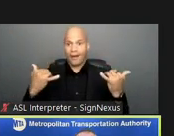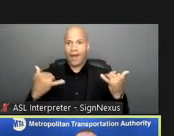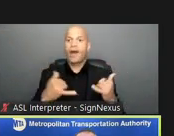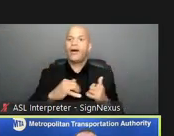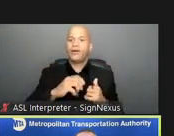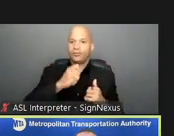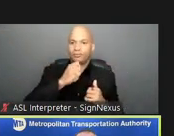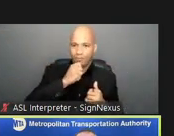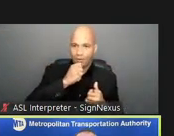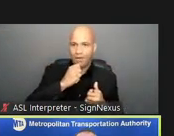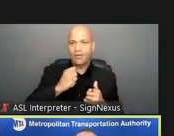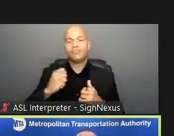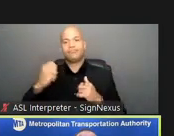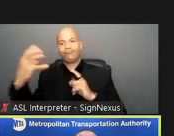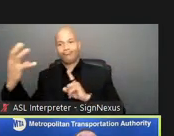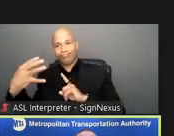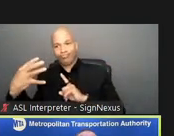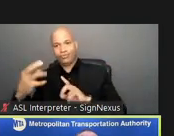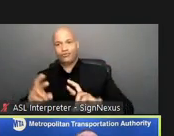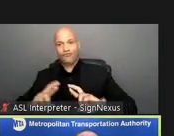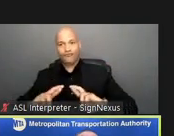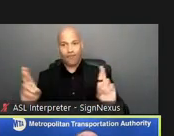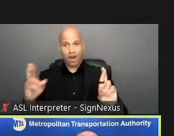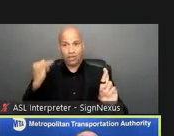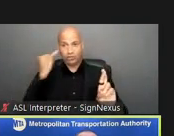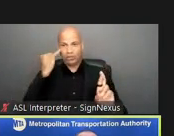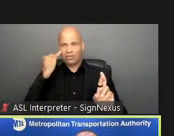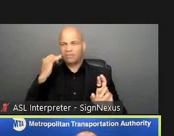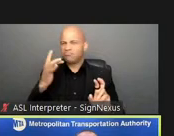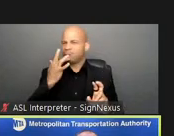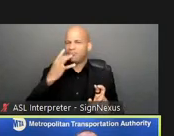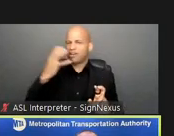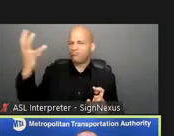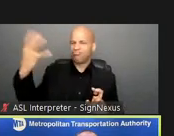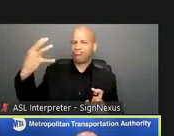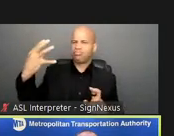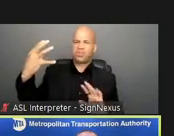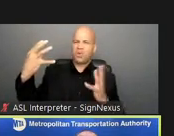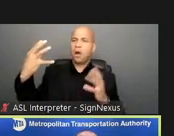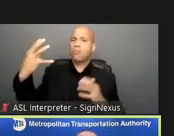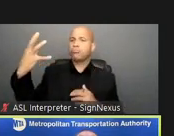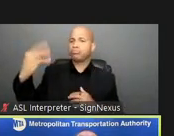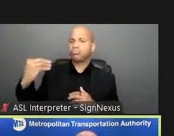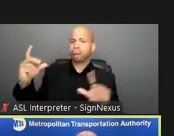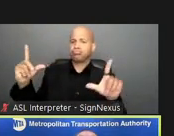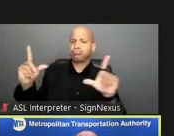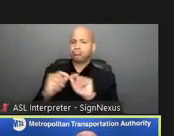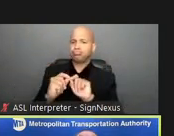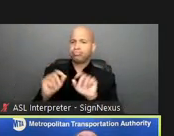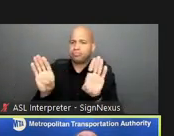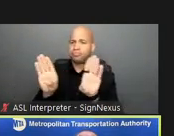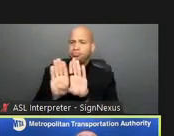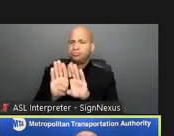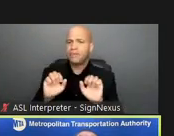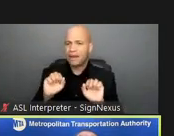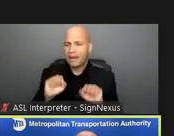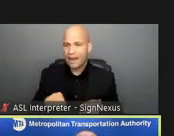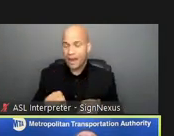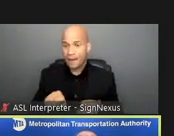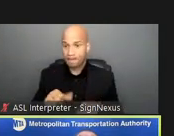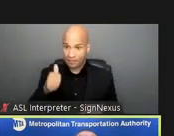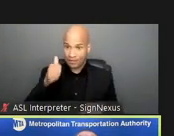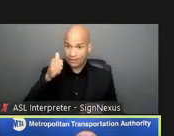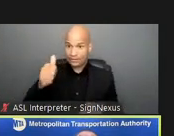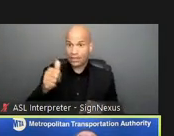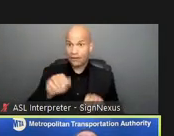beginning your remarks if you do not wish to use your camera you do not have to do so you will not be able to unmute or enable